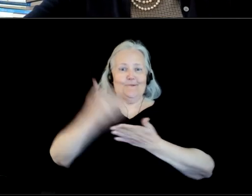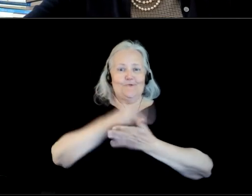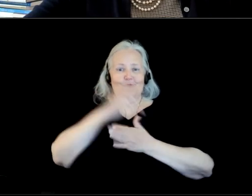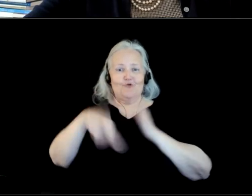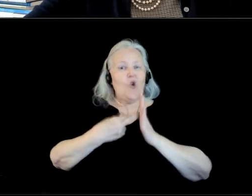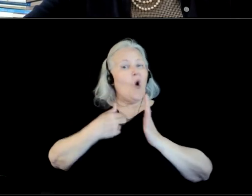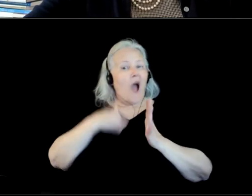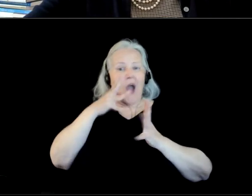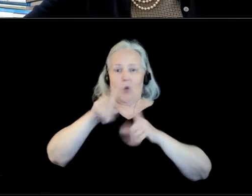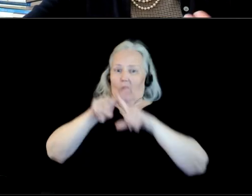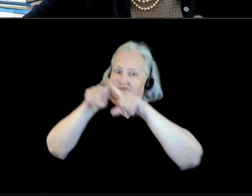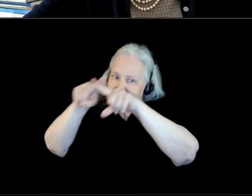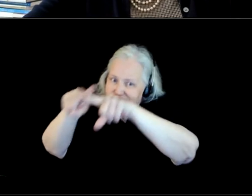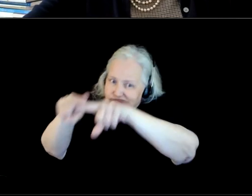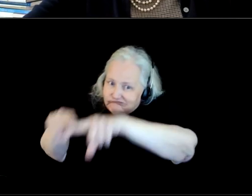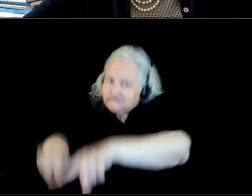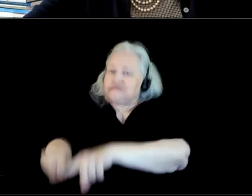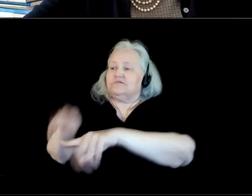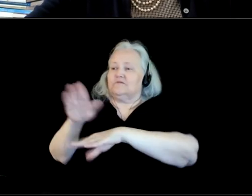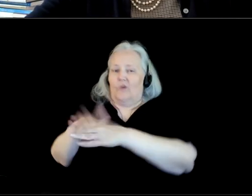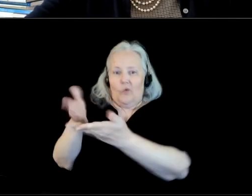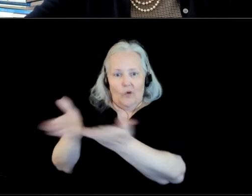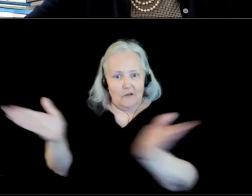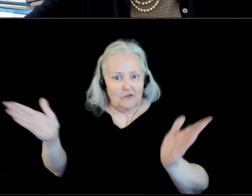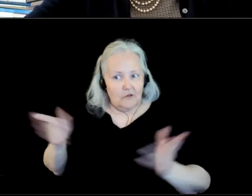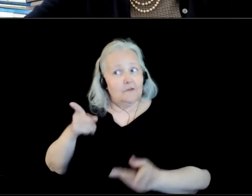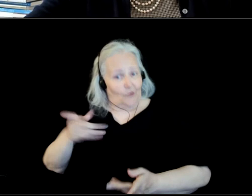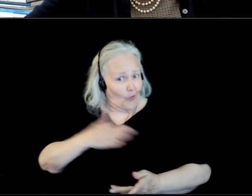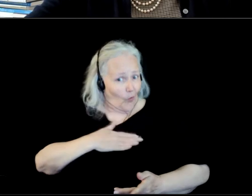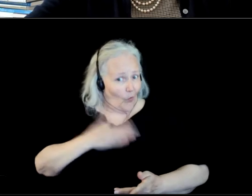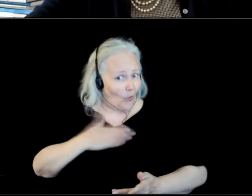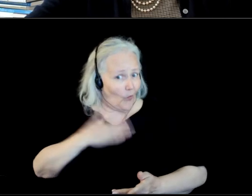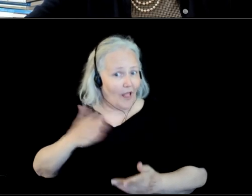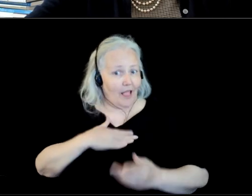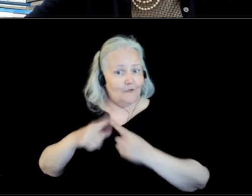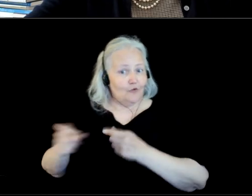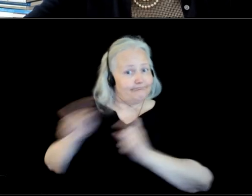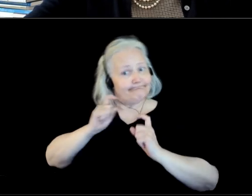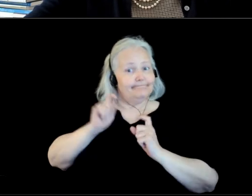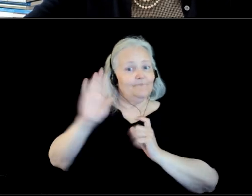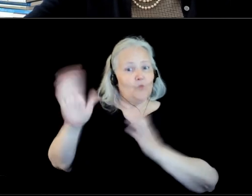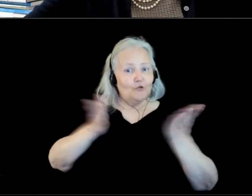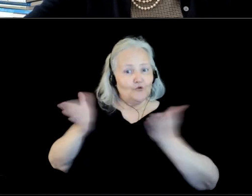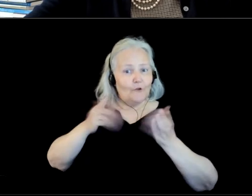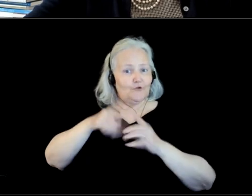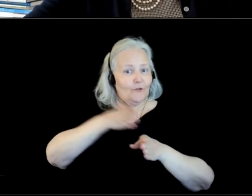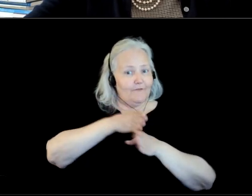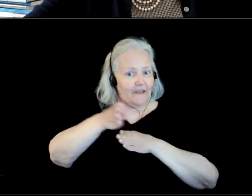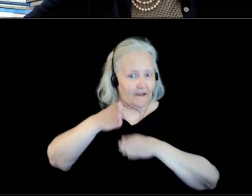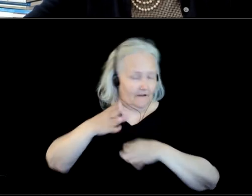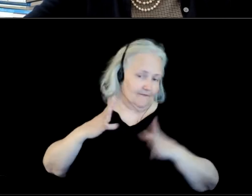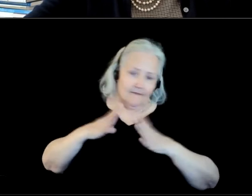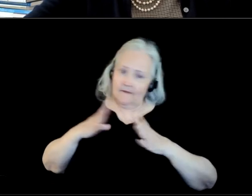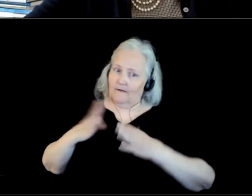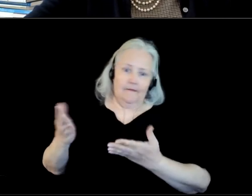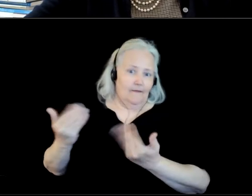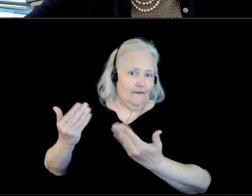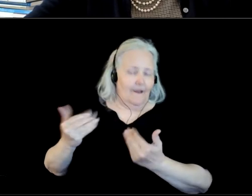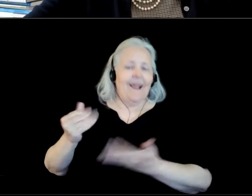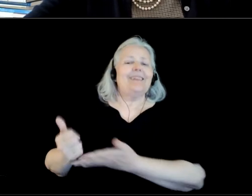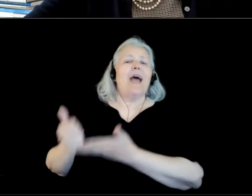your insight, on your willingness to contribute your service to the discipline and to help us co-construct